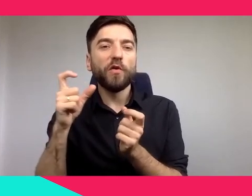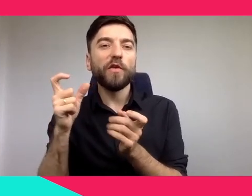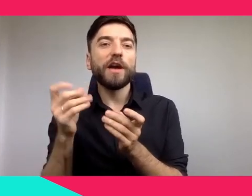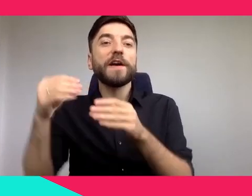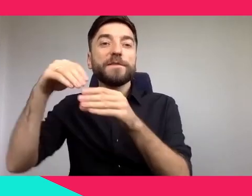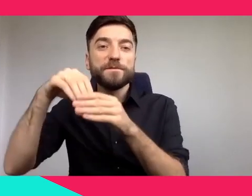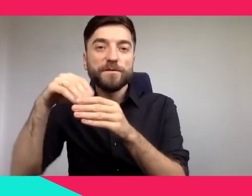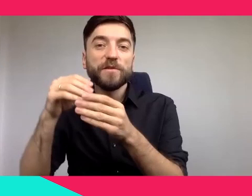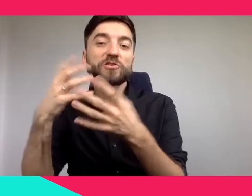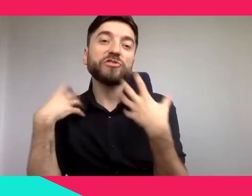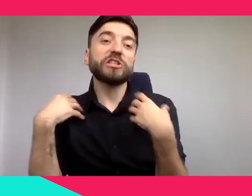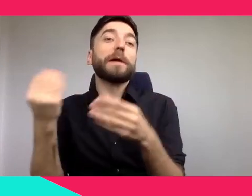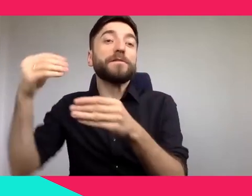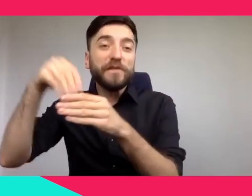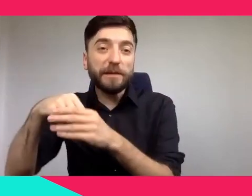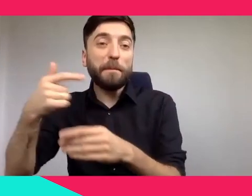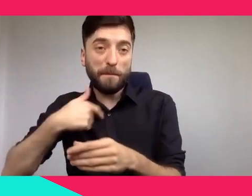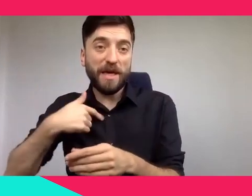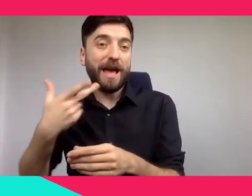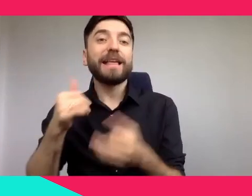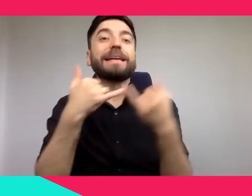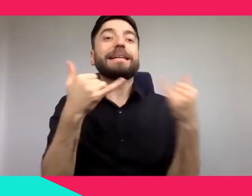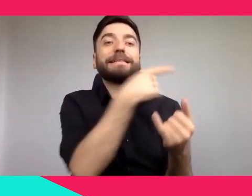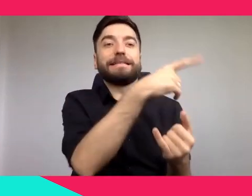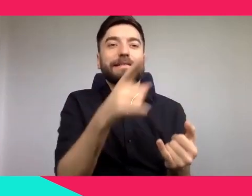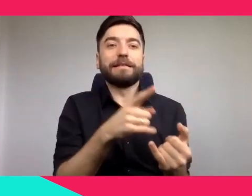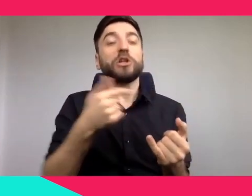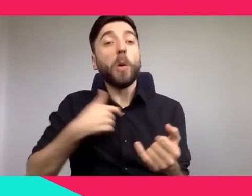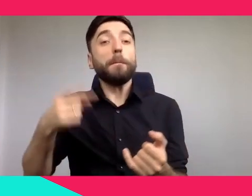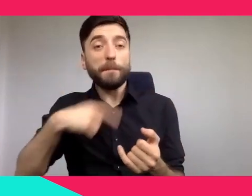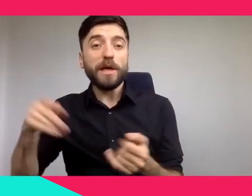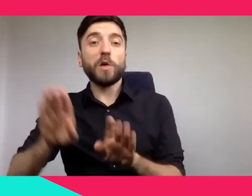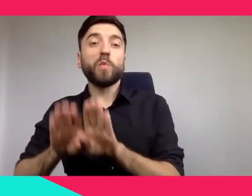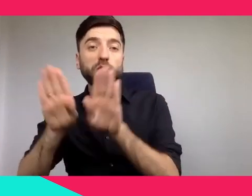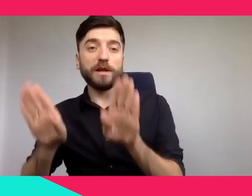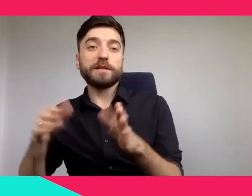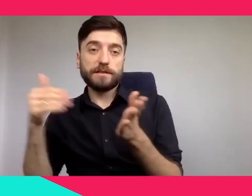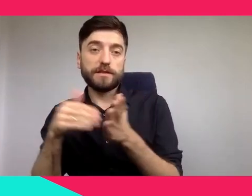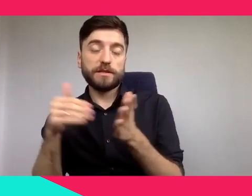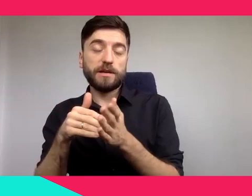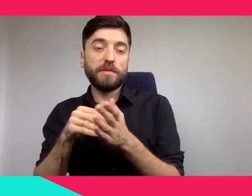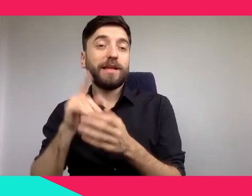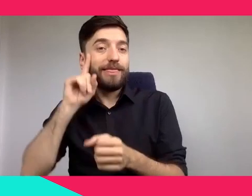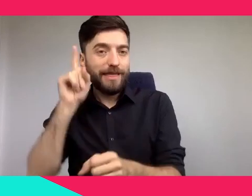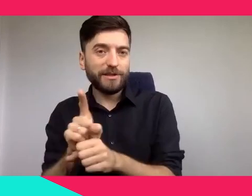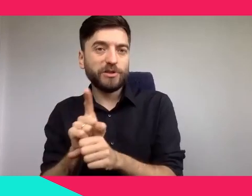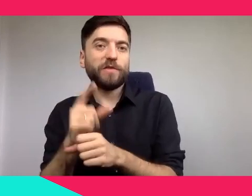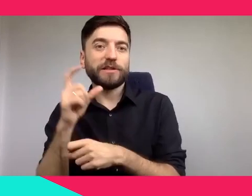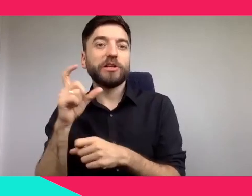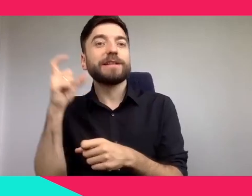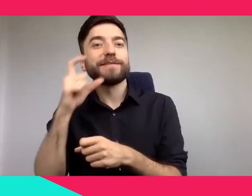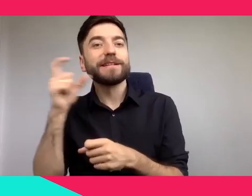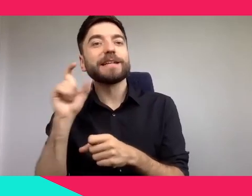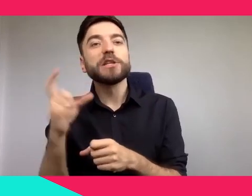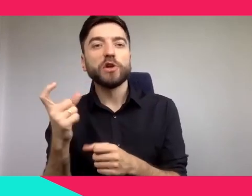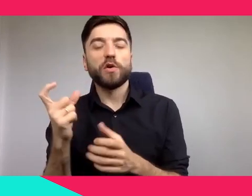doing with it. So we were trying to protect our works of art by giving them away, but then in a